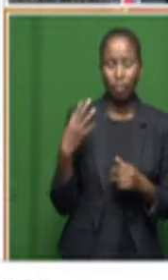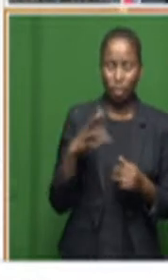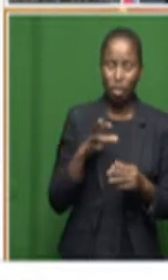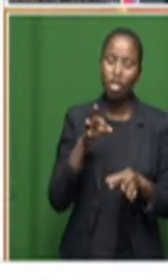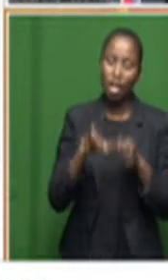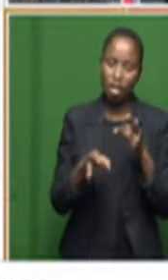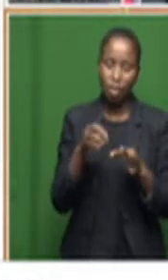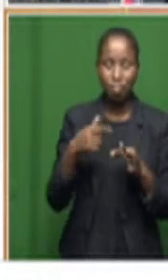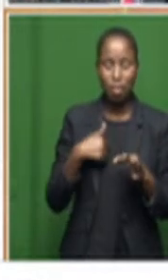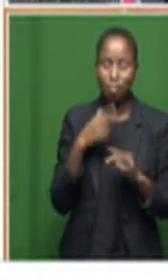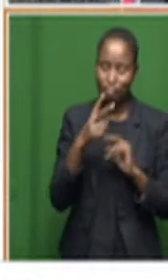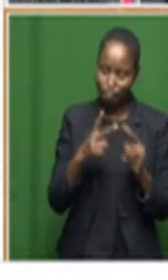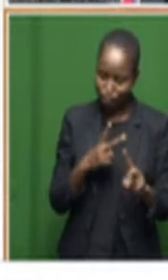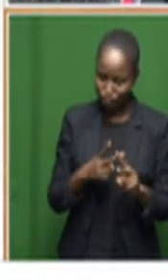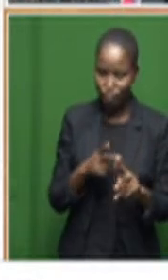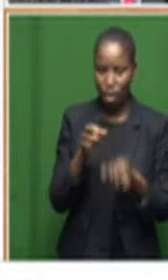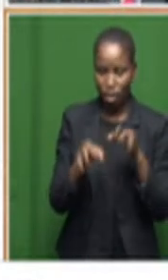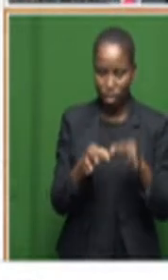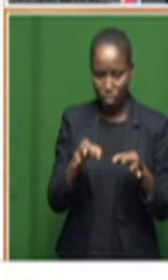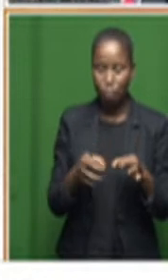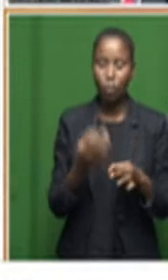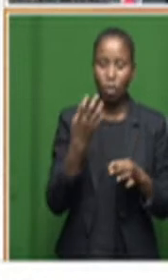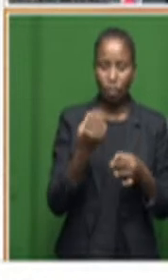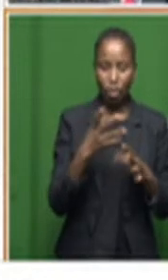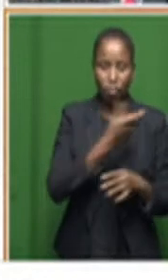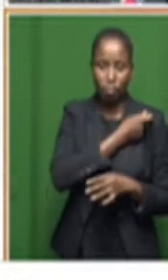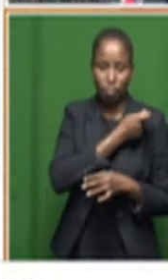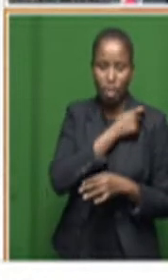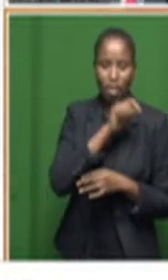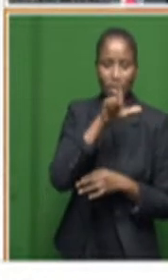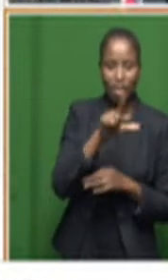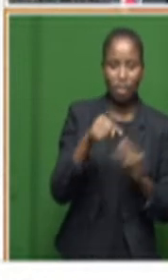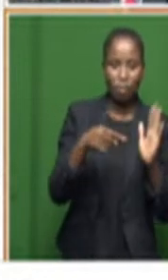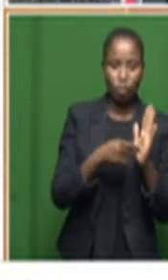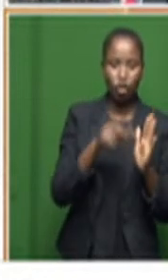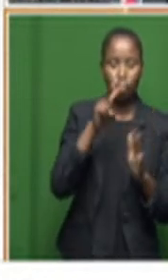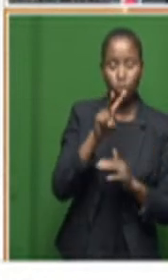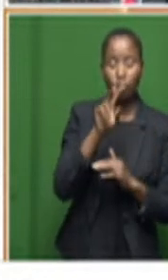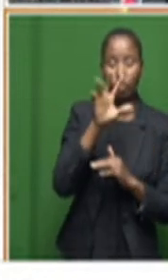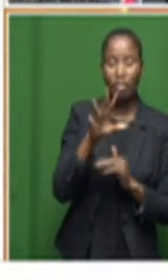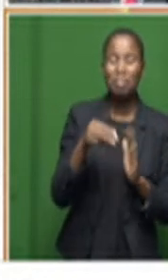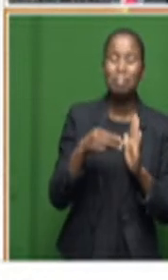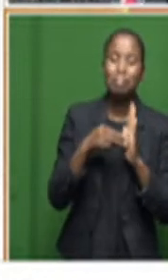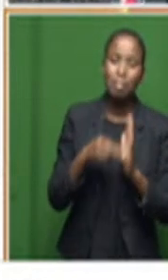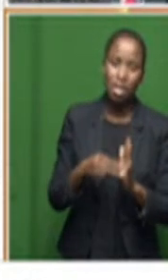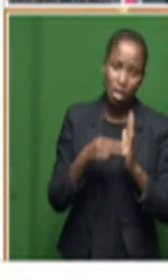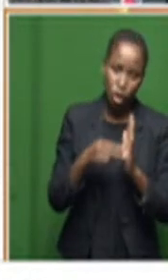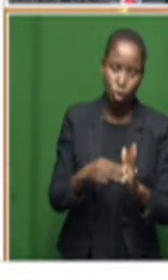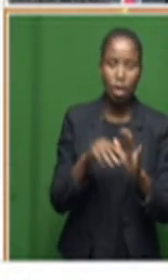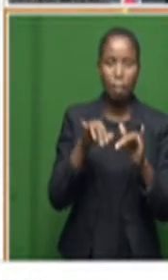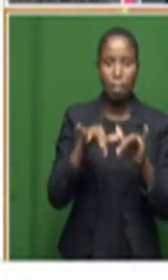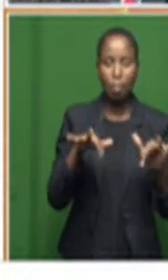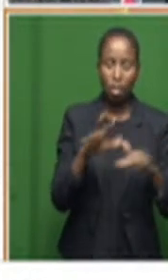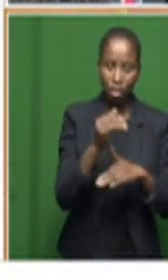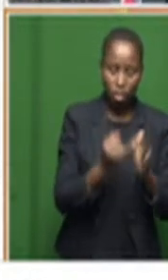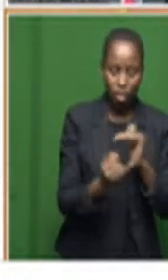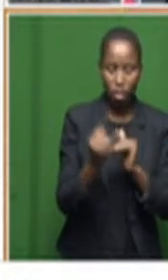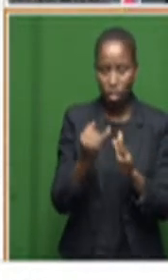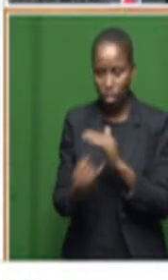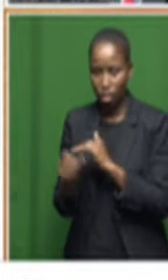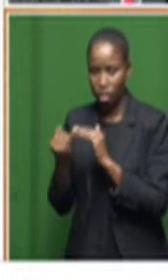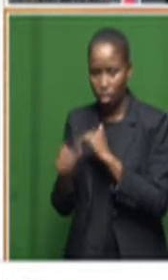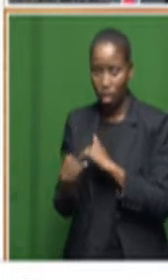but I'll repeat it. We have vaccinated 7.25 million individuals. And of